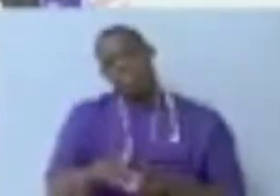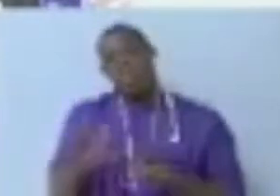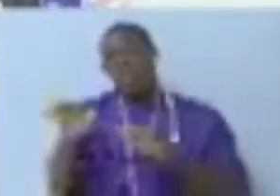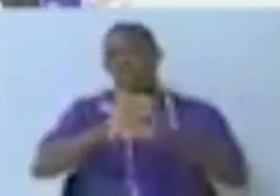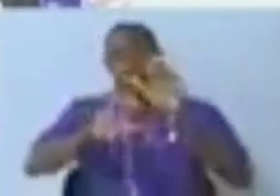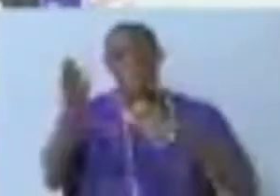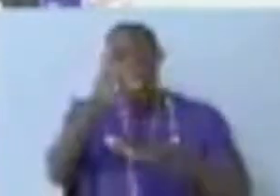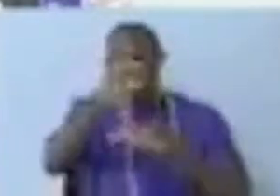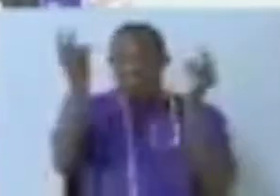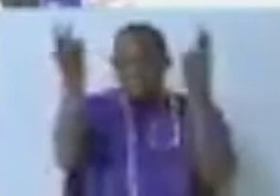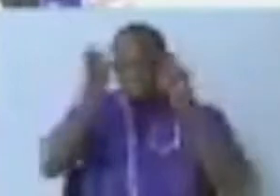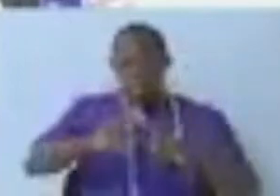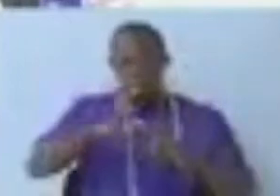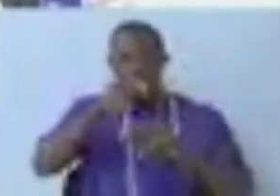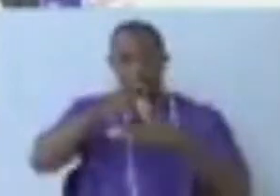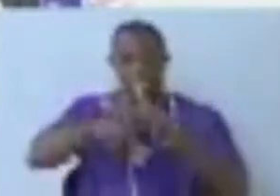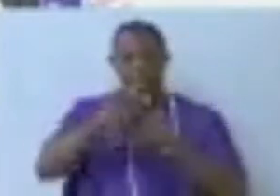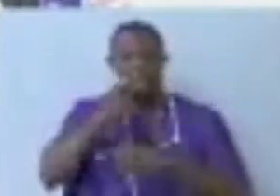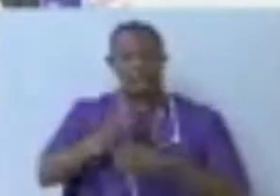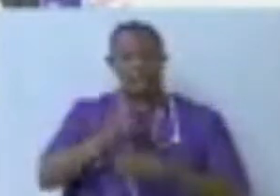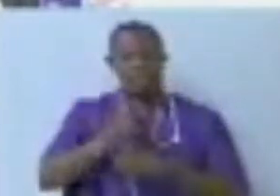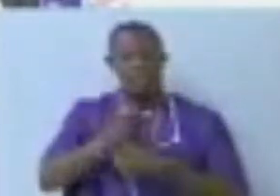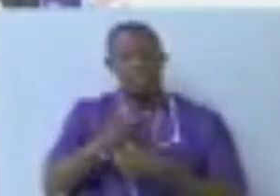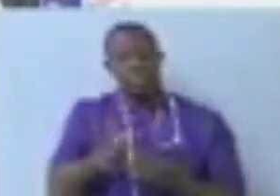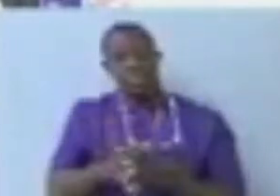any laws of the Gambia